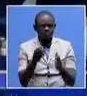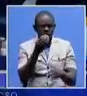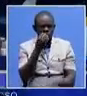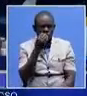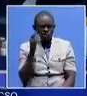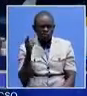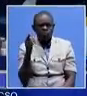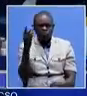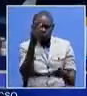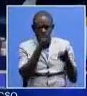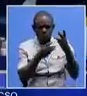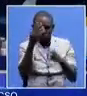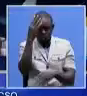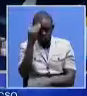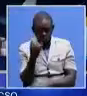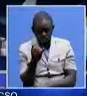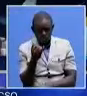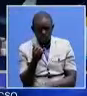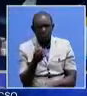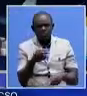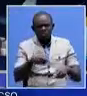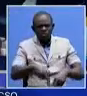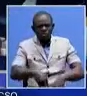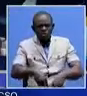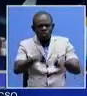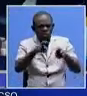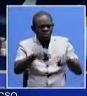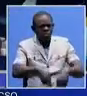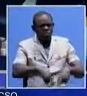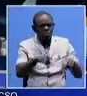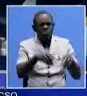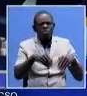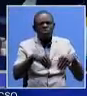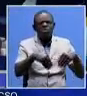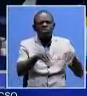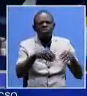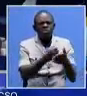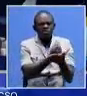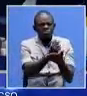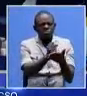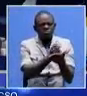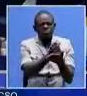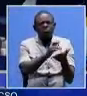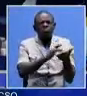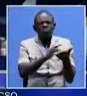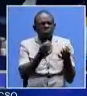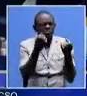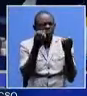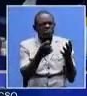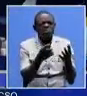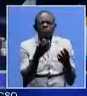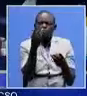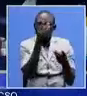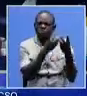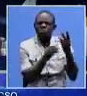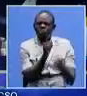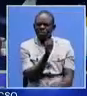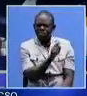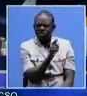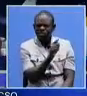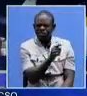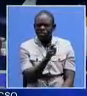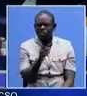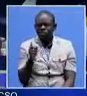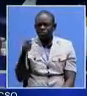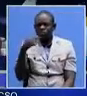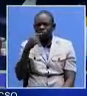herbal medicines being sold on the streets. Organization country coordinator Matthews Huru says producers of these herbal remedies